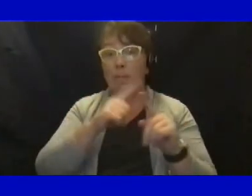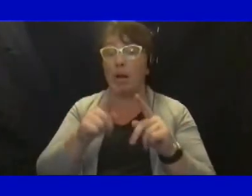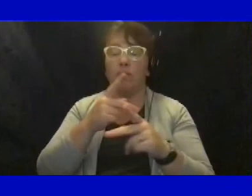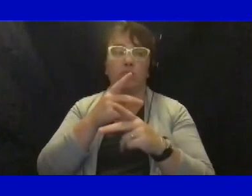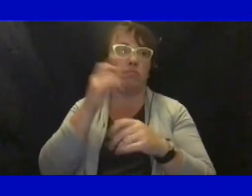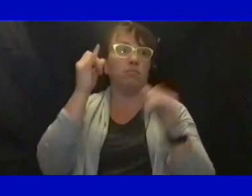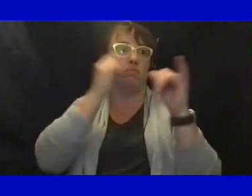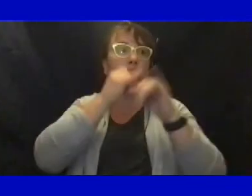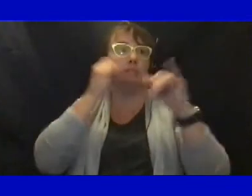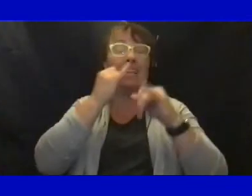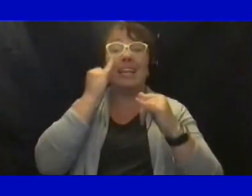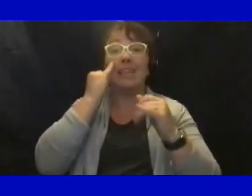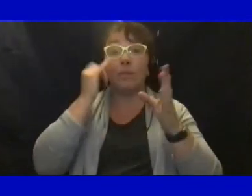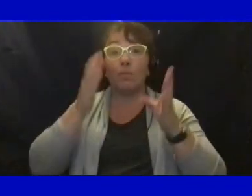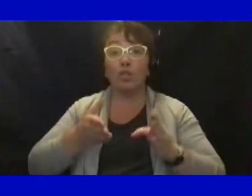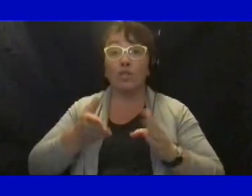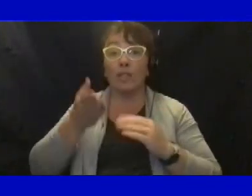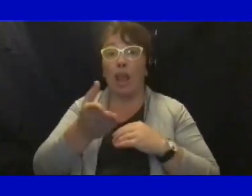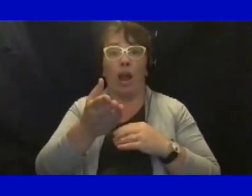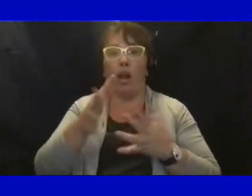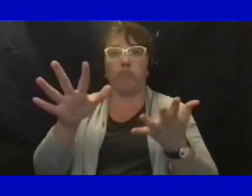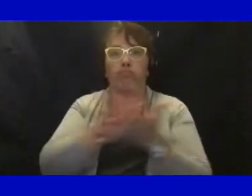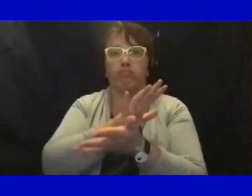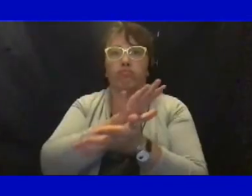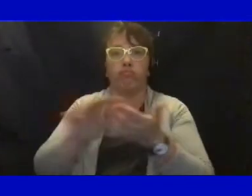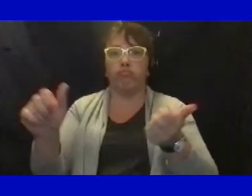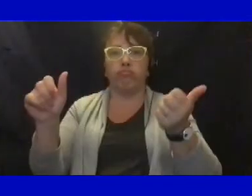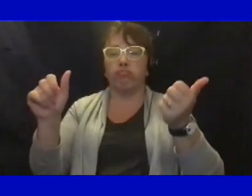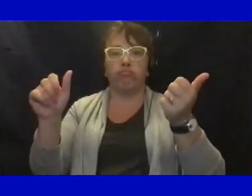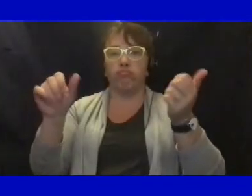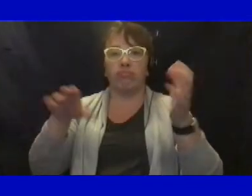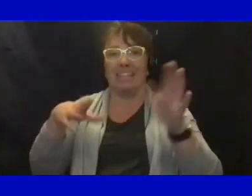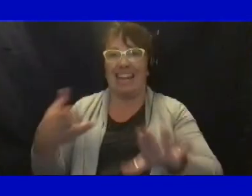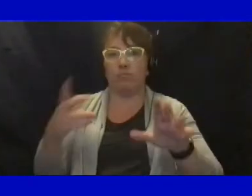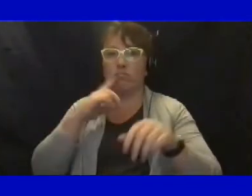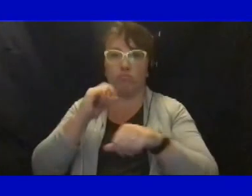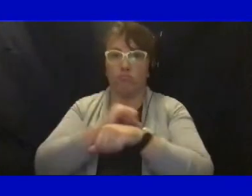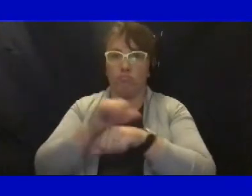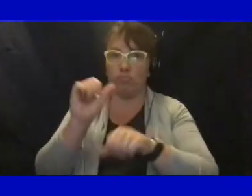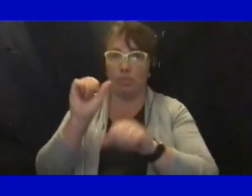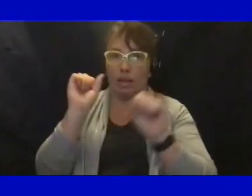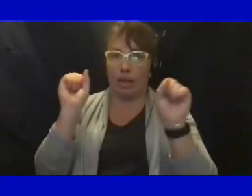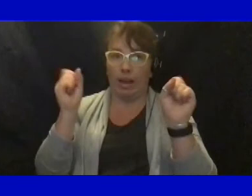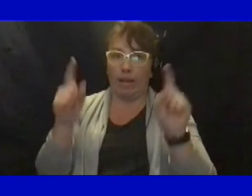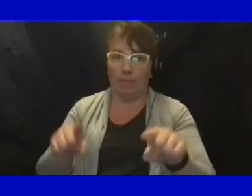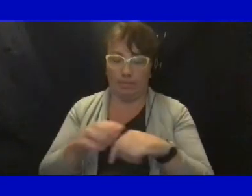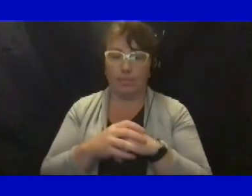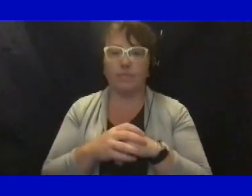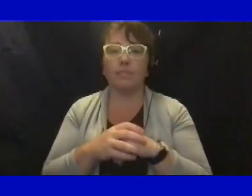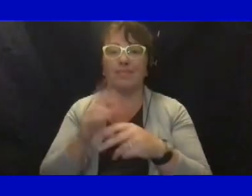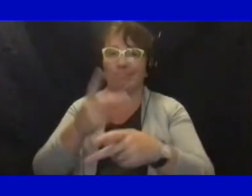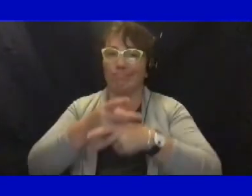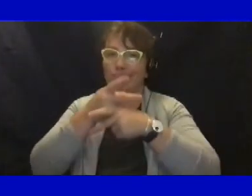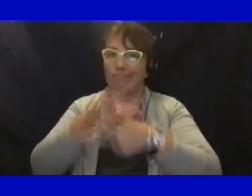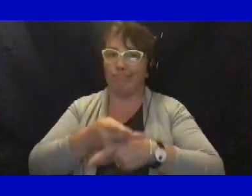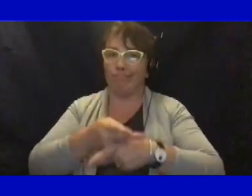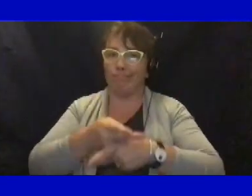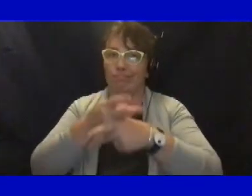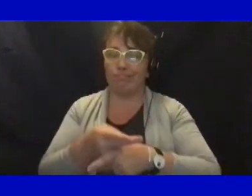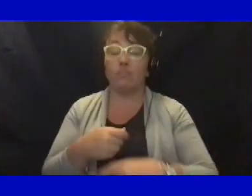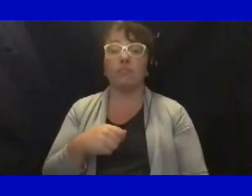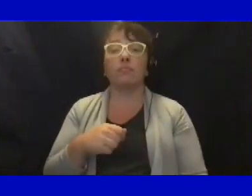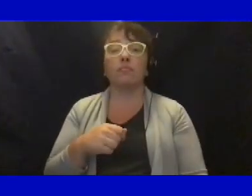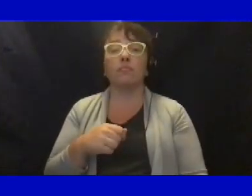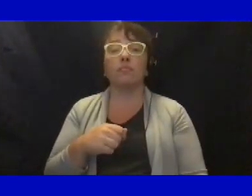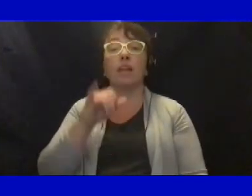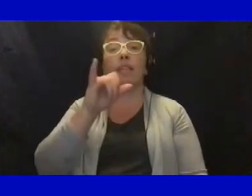hour, and then the storm moved on. The fire was actually still burning at the time. This is what a warning will look like.